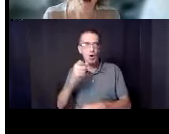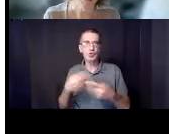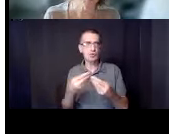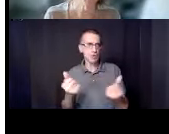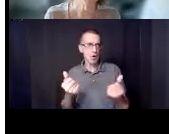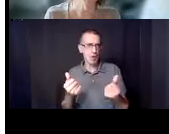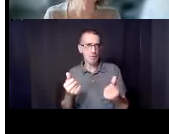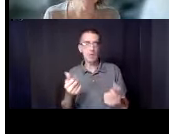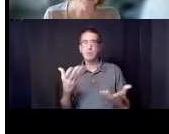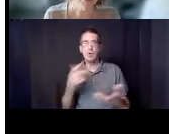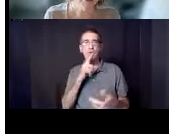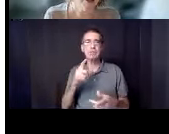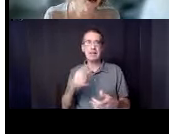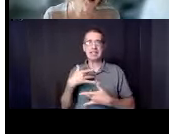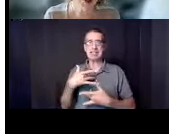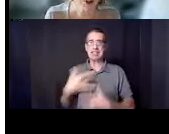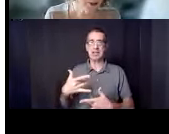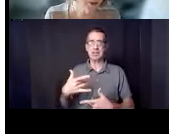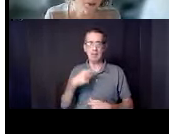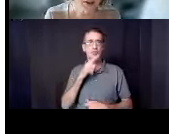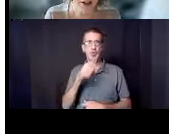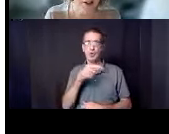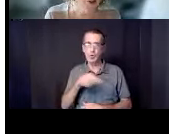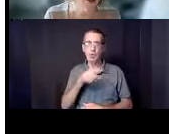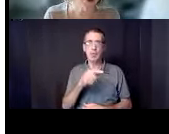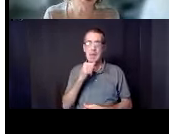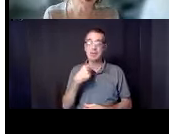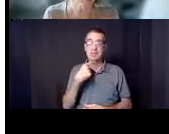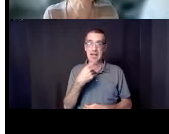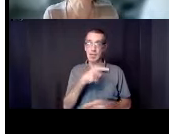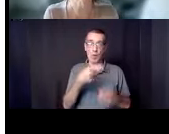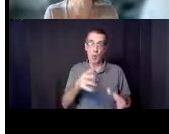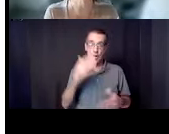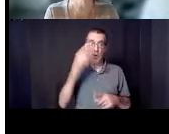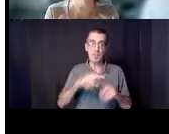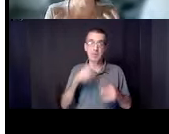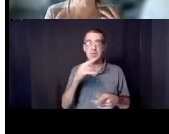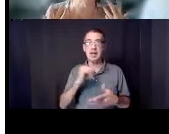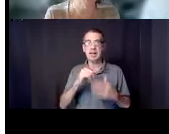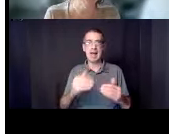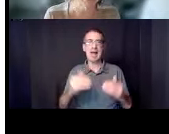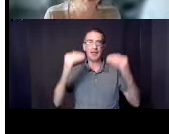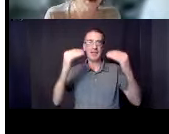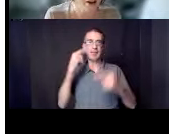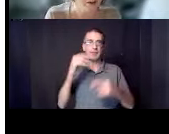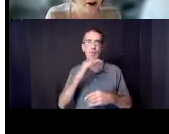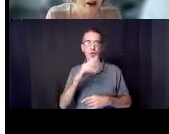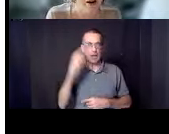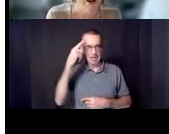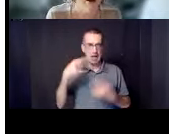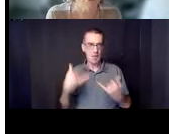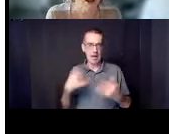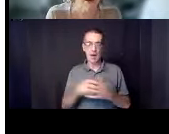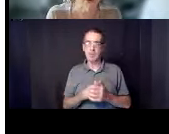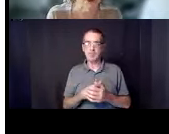solve. And so there's a tendency, and I'm sure I'm not telling you anything you don't already know, but just sort of elevating for your thinking right